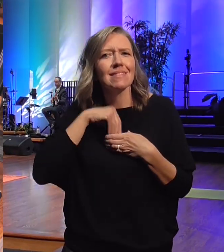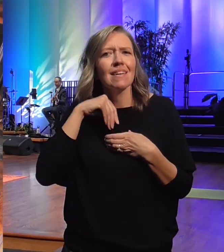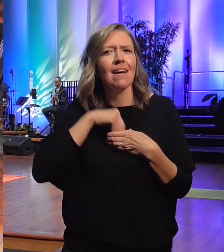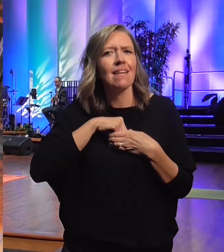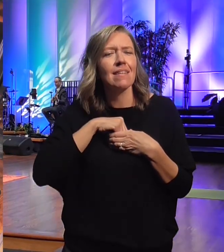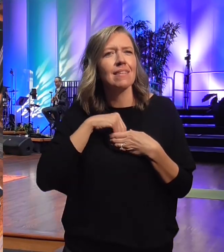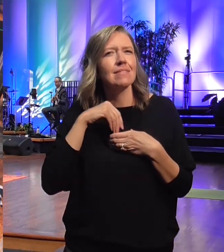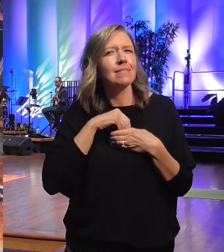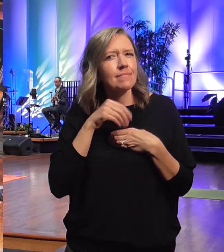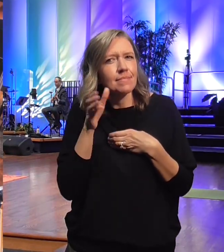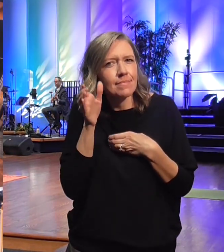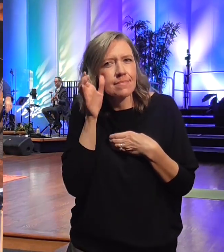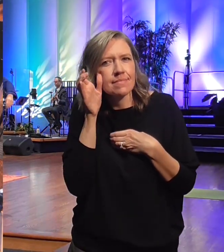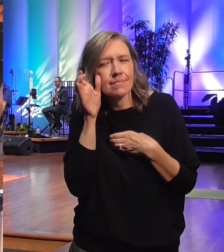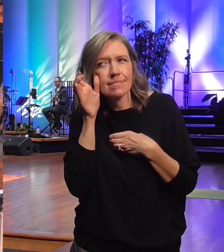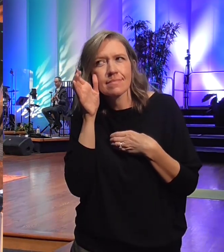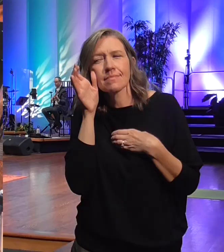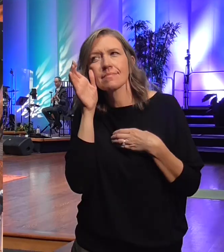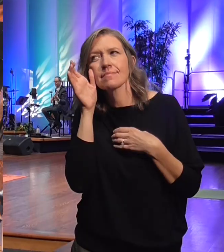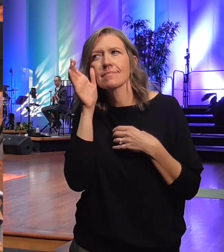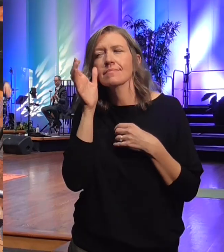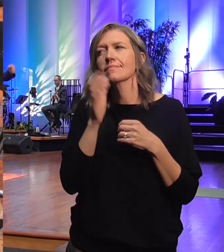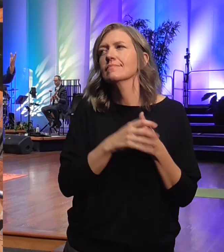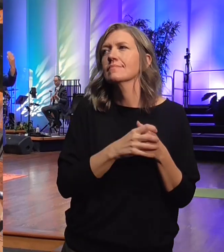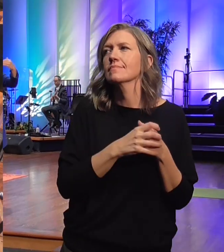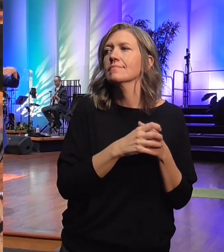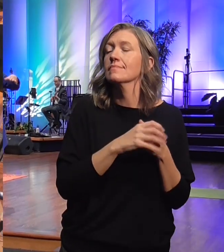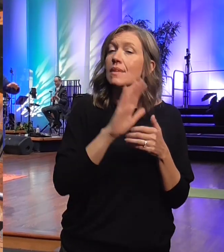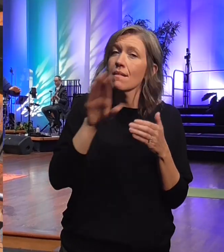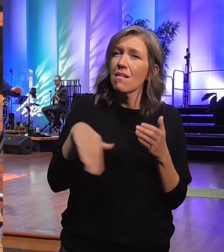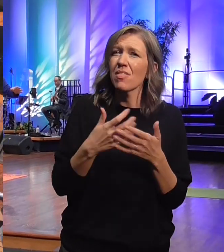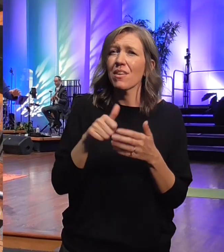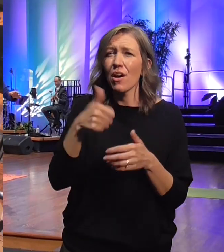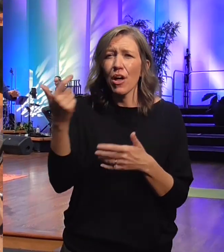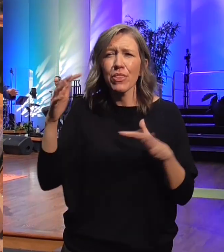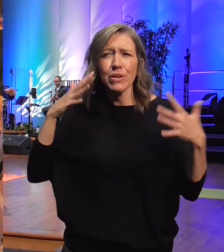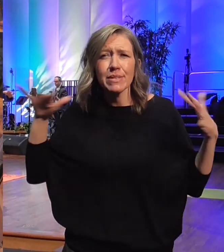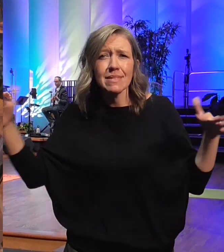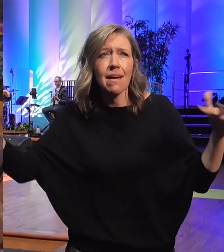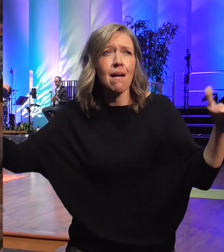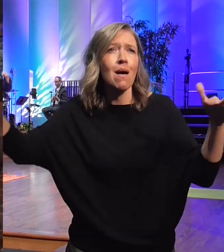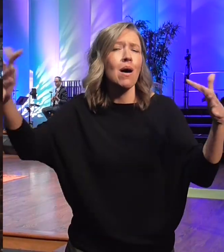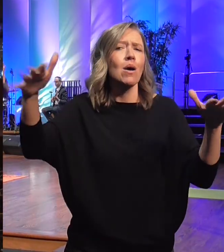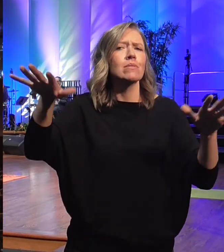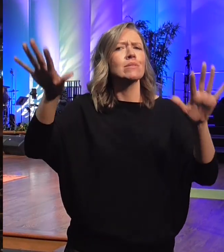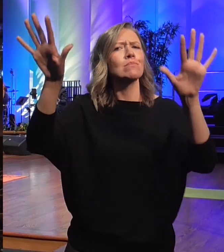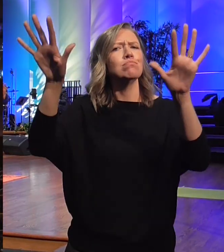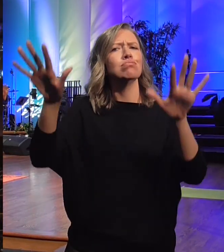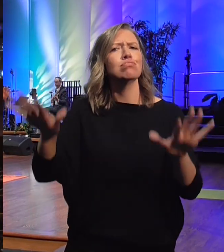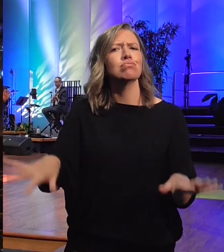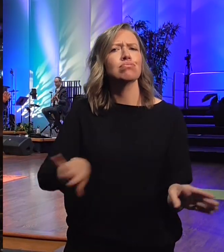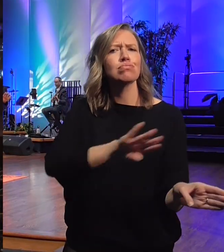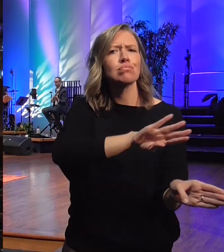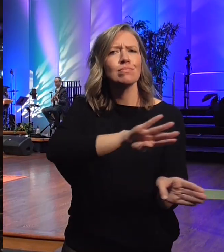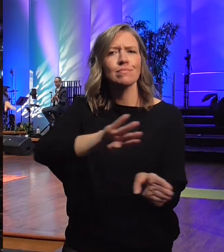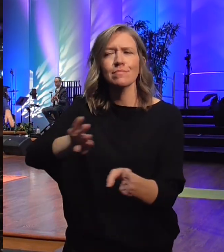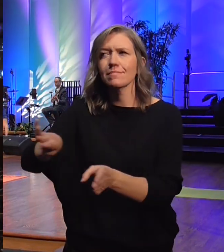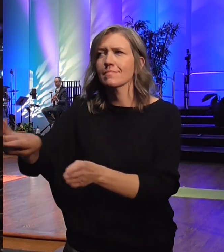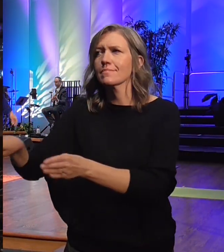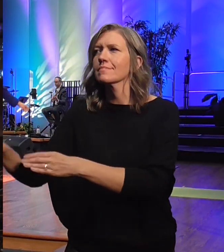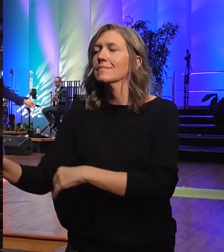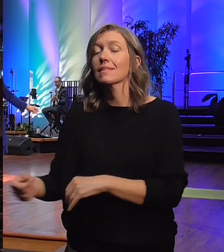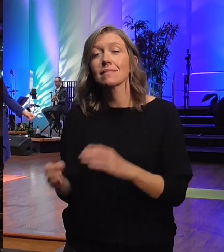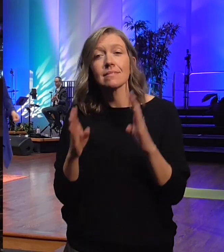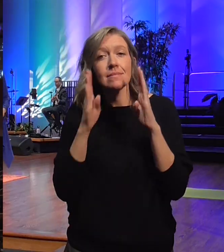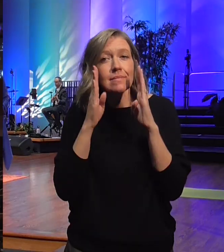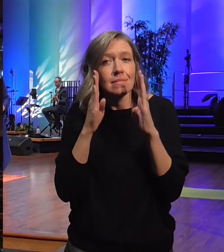inside, side, side, side. All the other sound, turn it